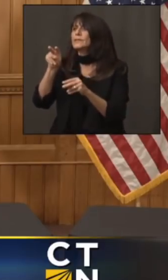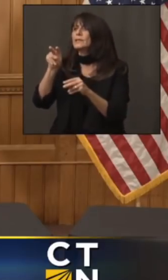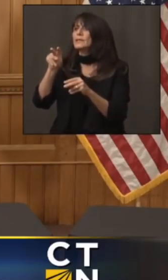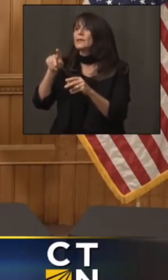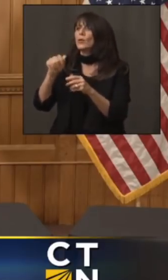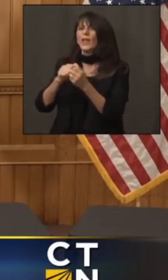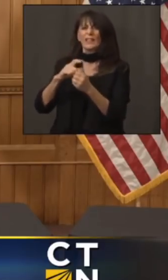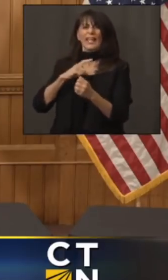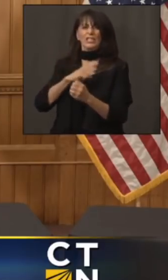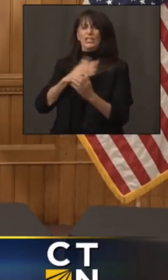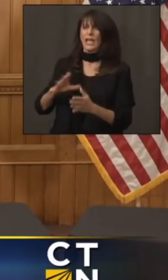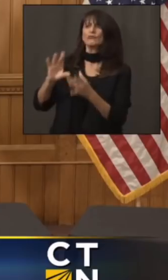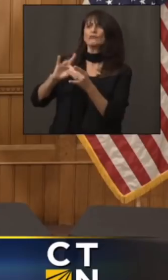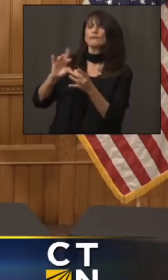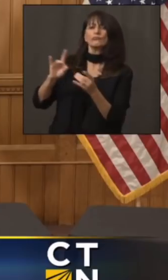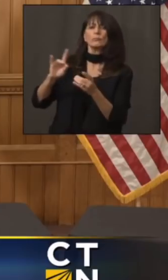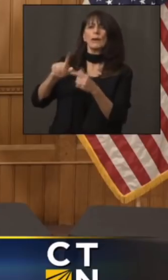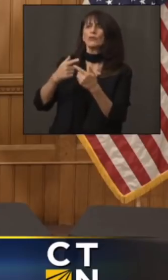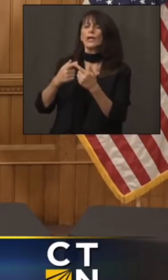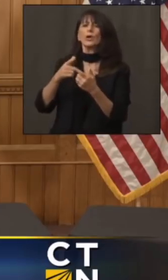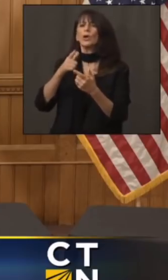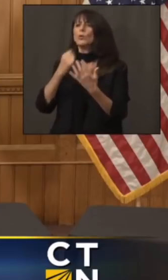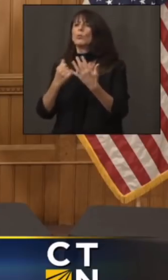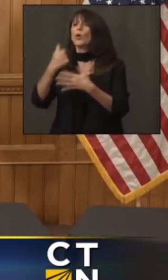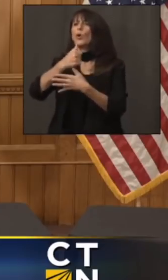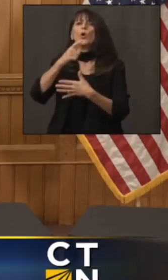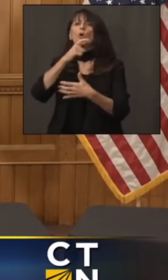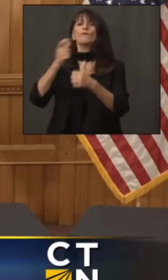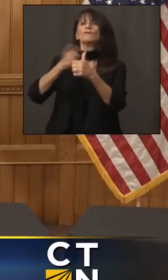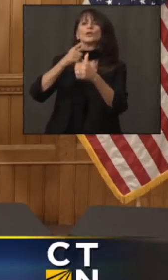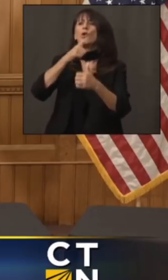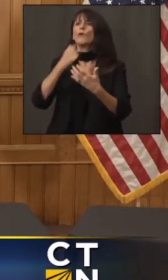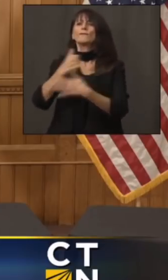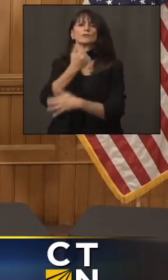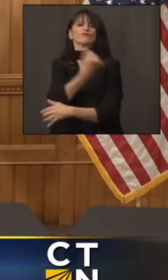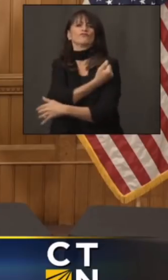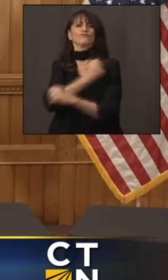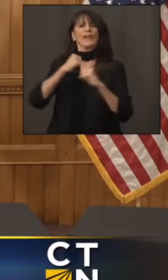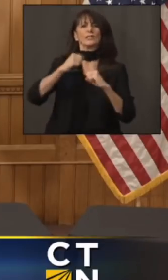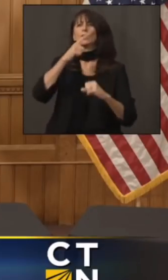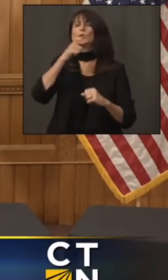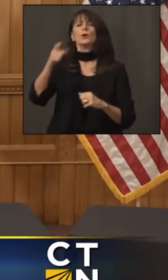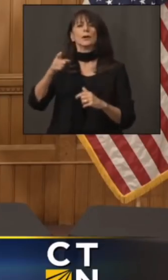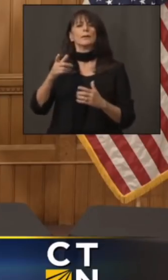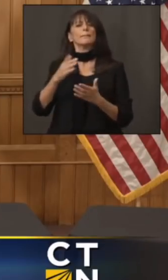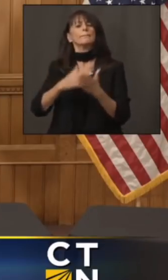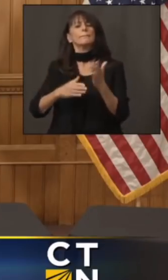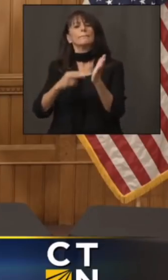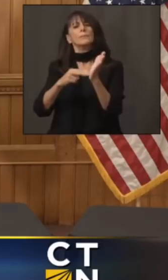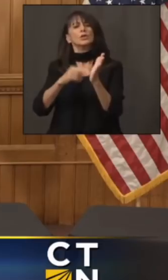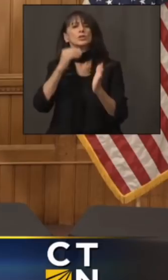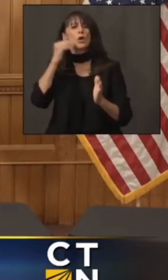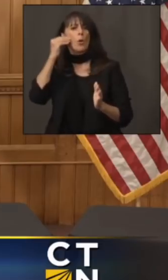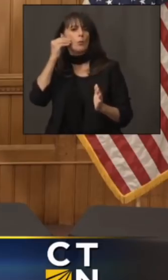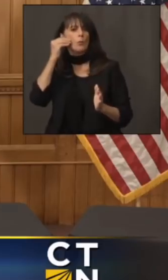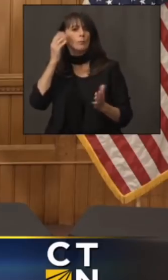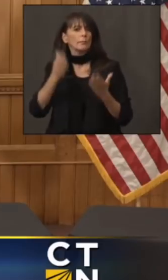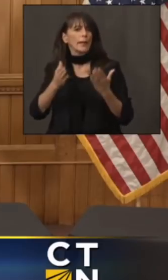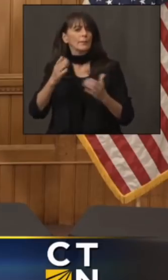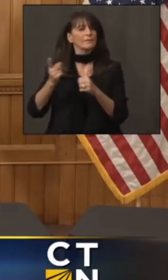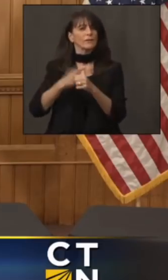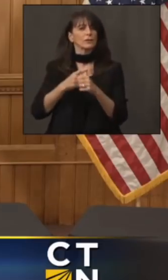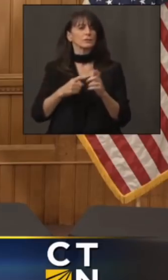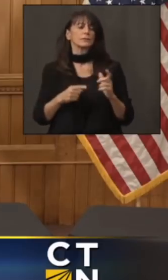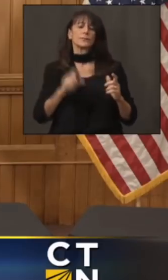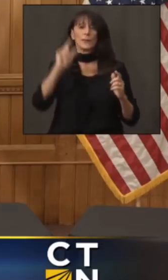with the legislature about trying to prioritize nursing home residents for any vaccine that may be coming out. Well, I'll